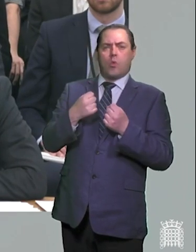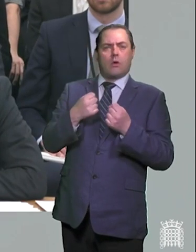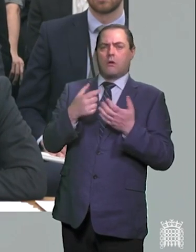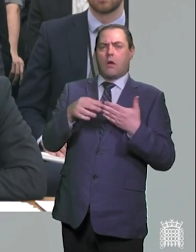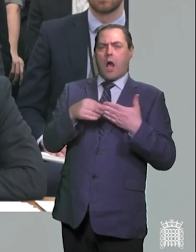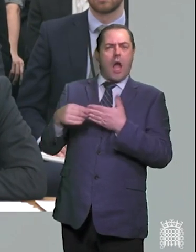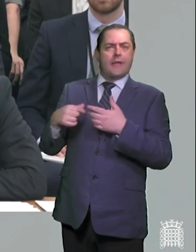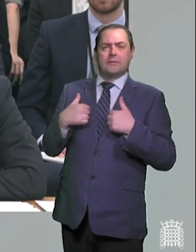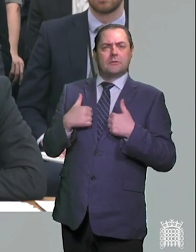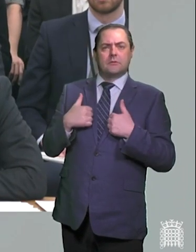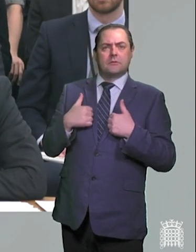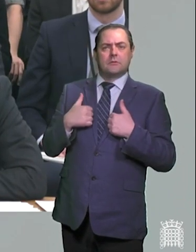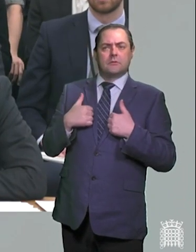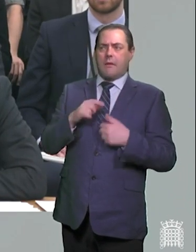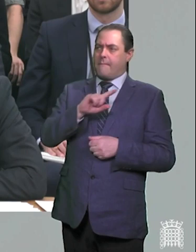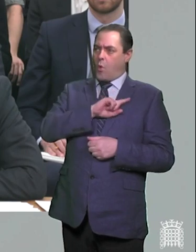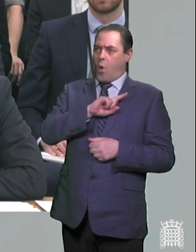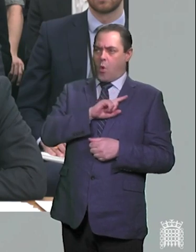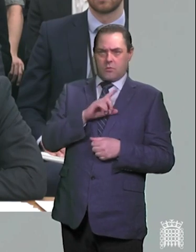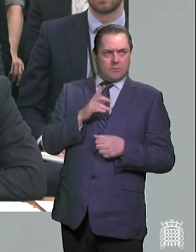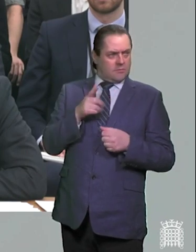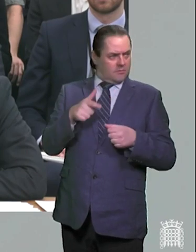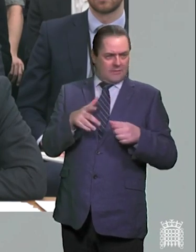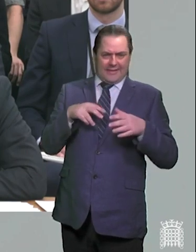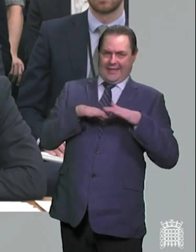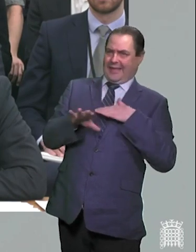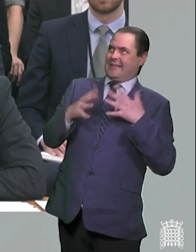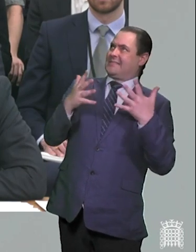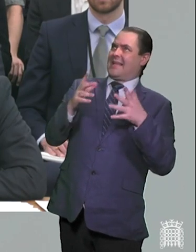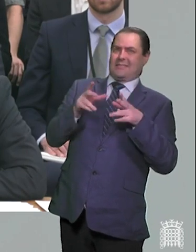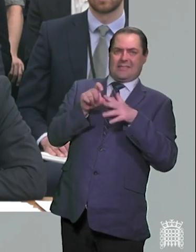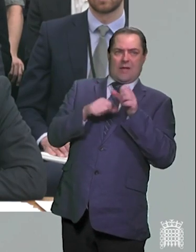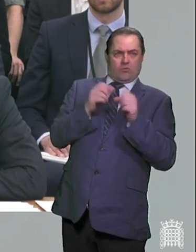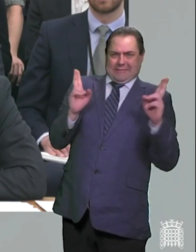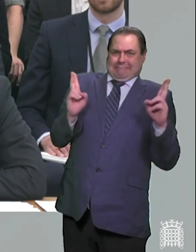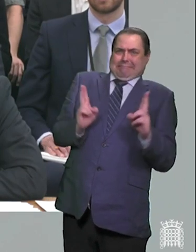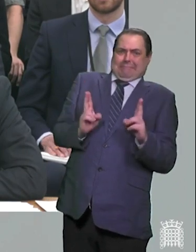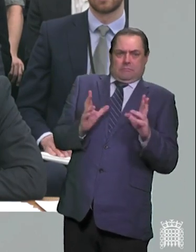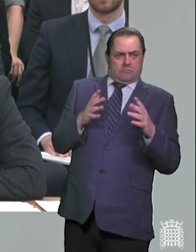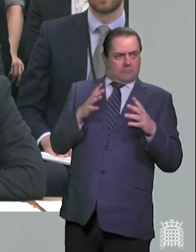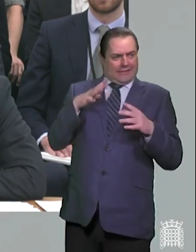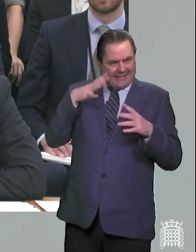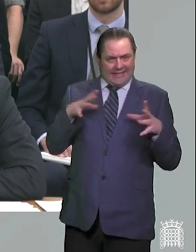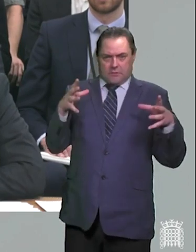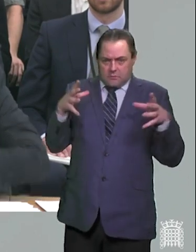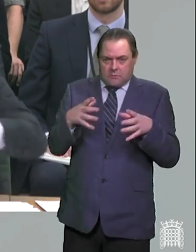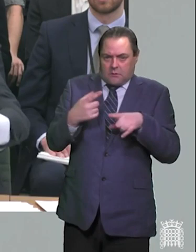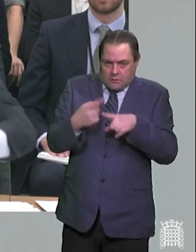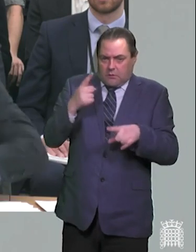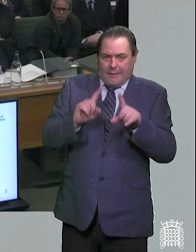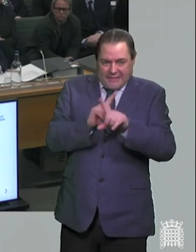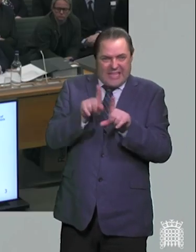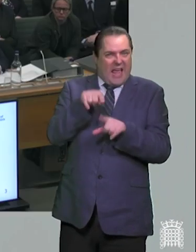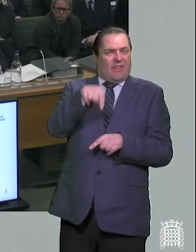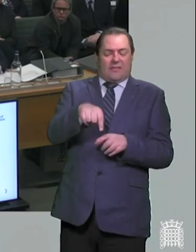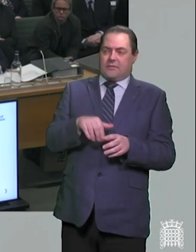the guidance, given the logistical difficulties we faced in number 10 and the need to have urgent meetings such as